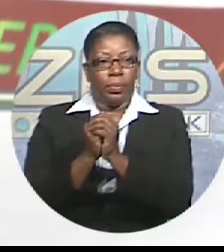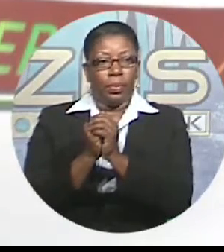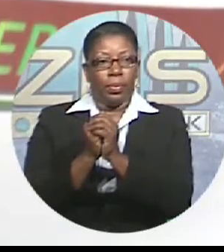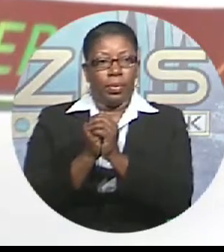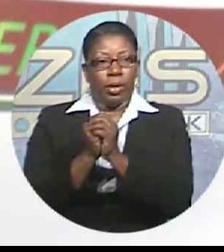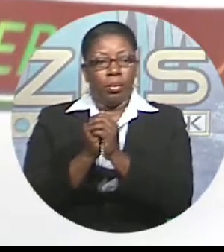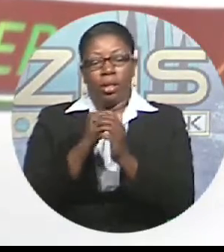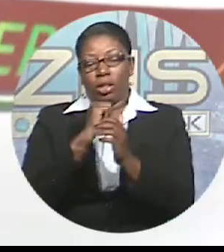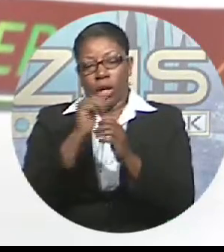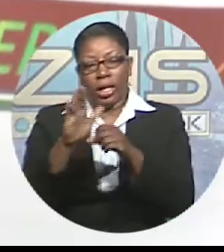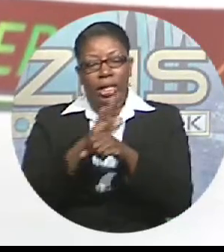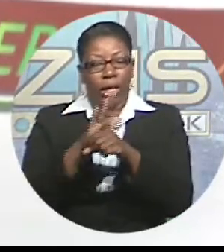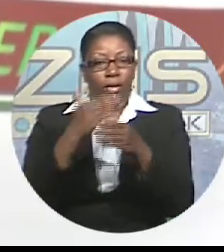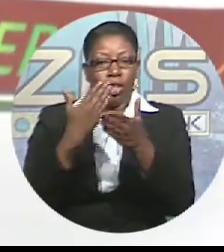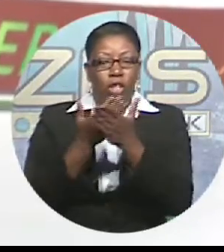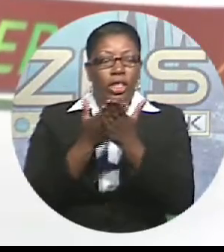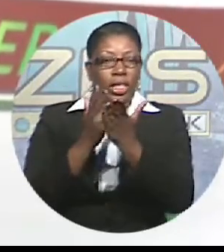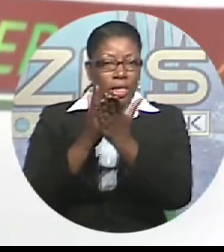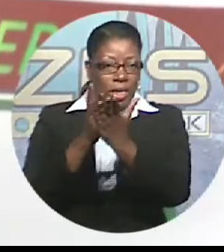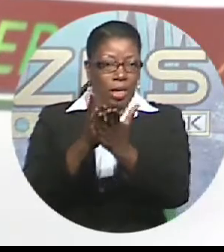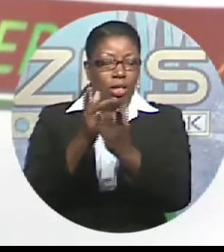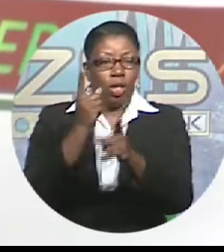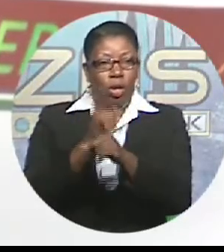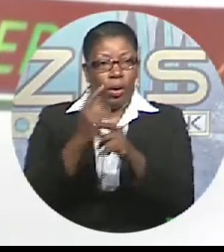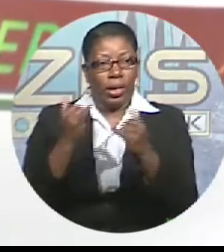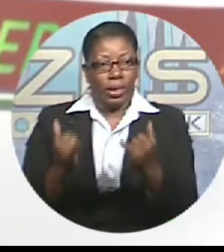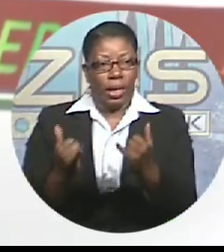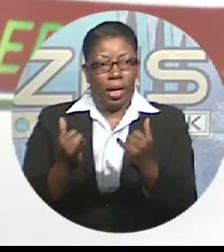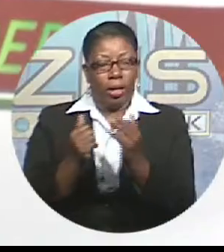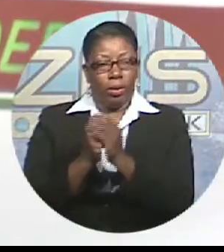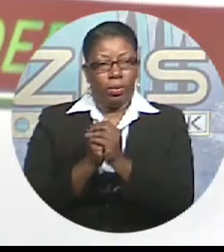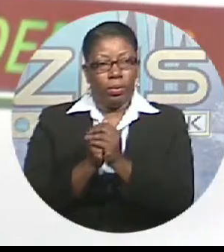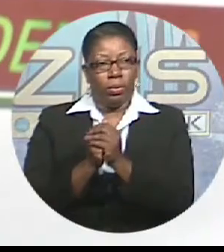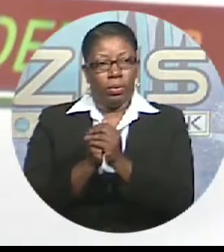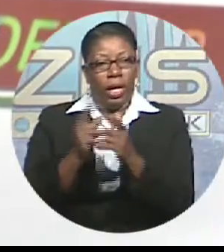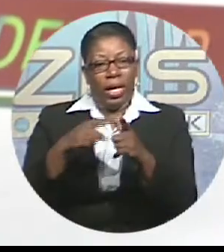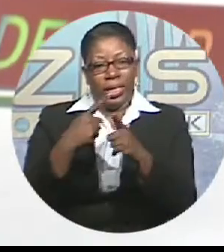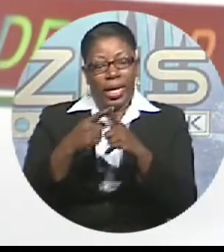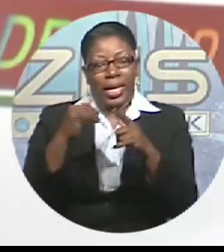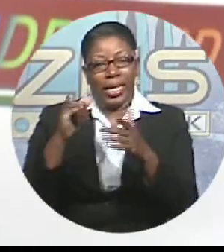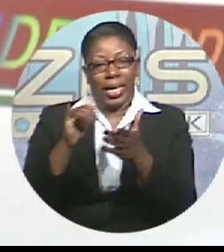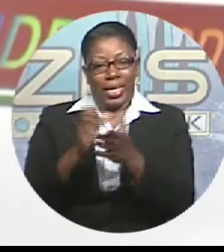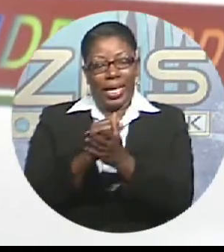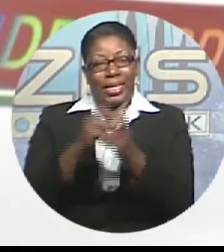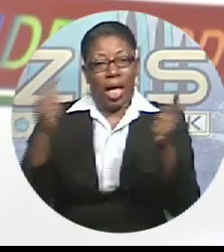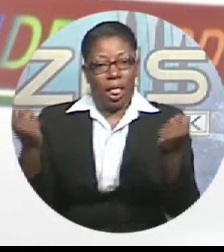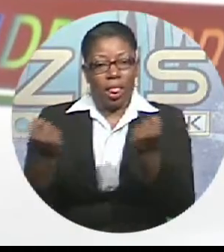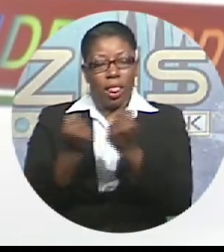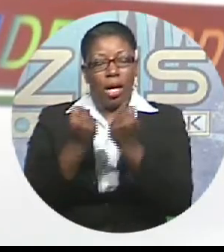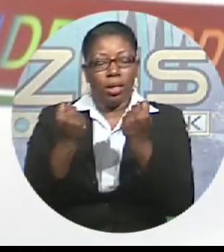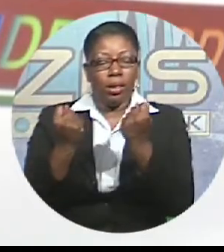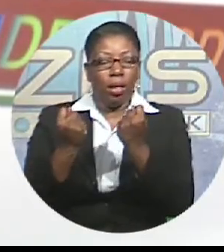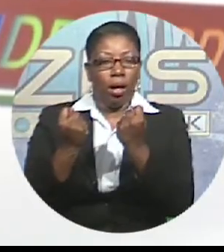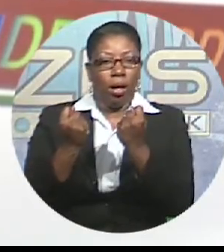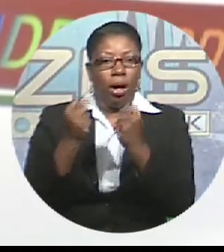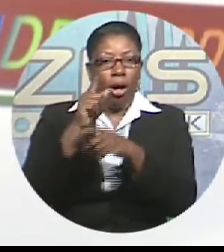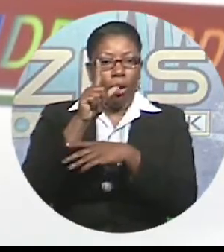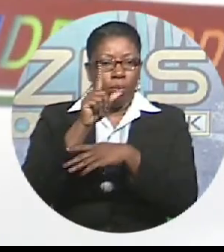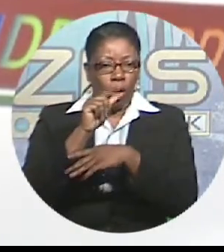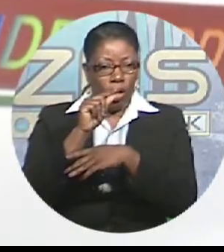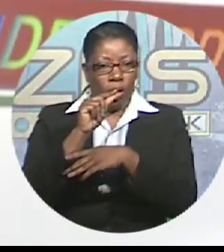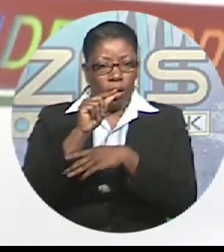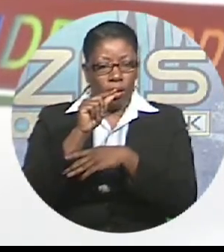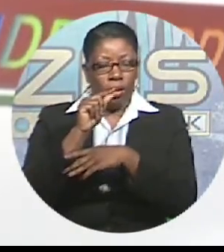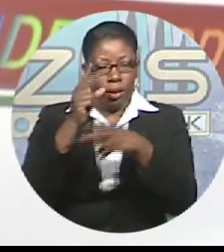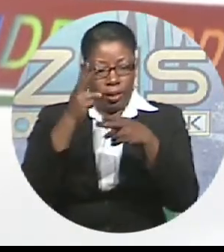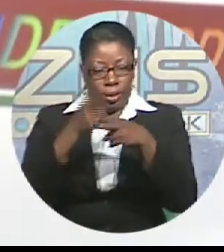lack sails and riggings at this time, and until I get the Thunderbird in the top shape that she needs